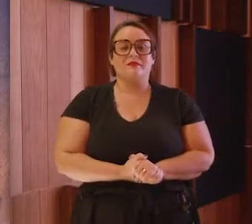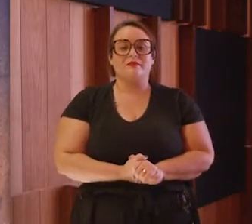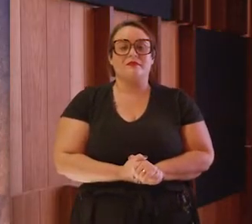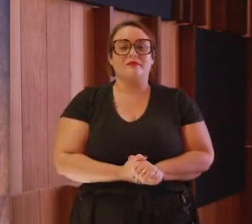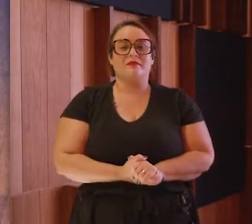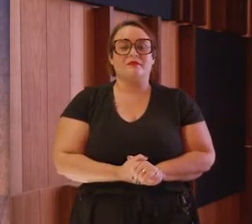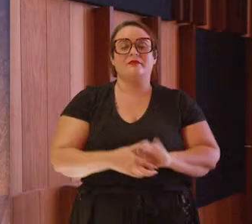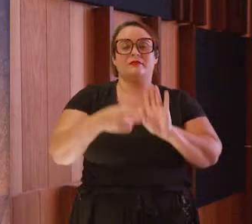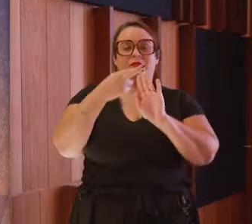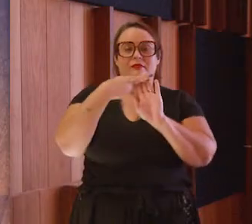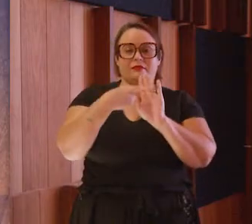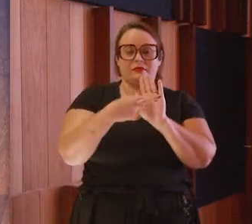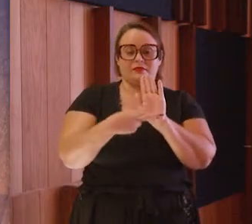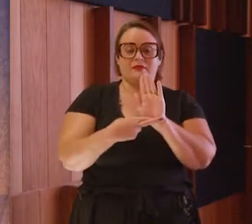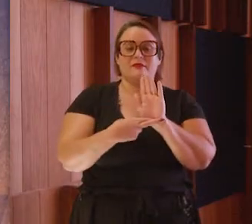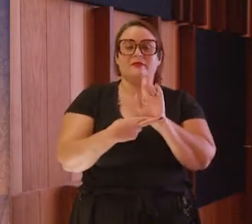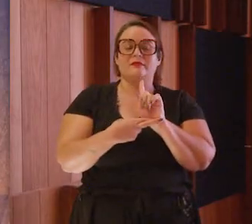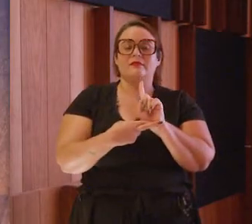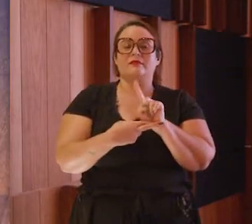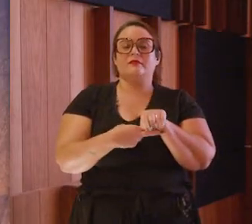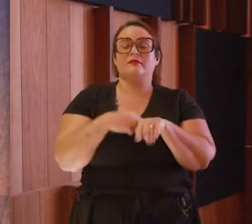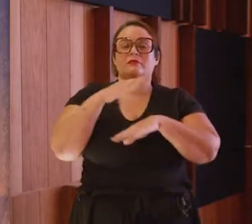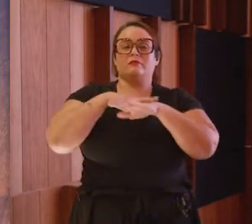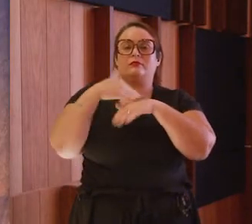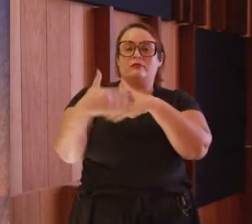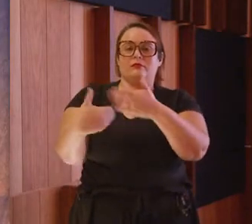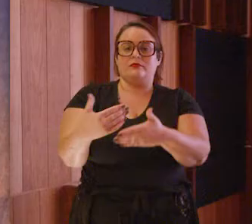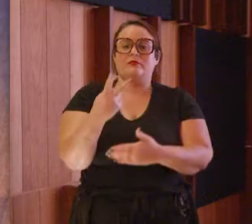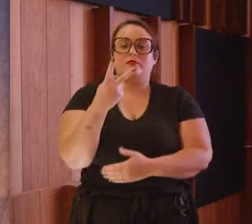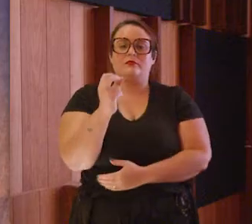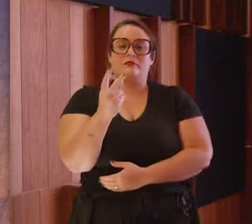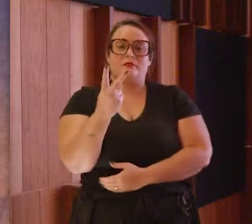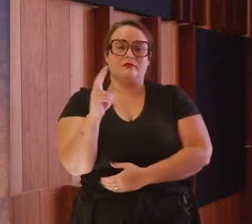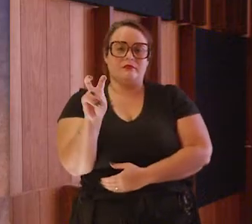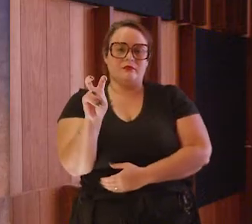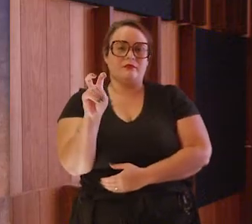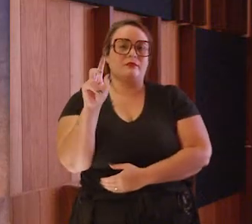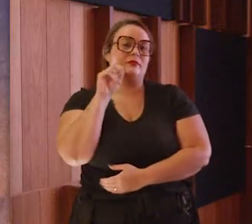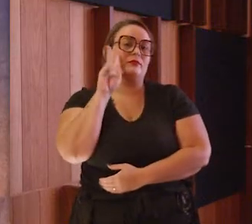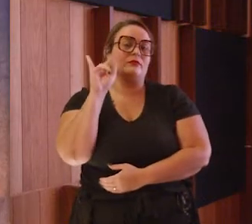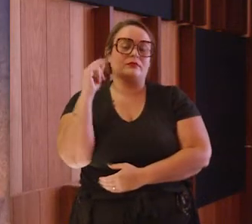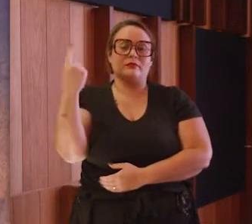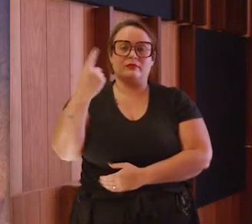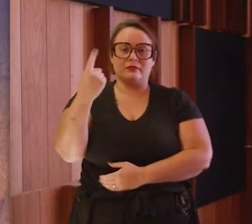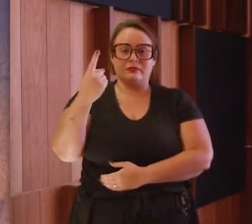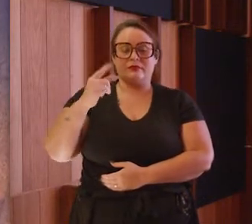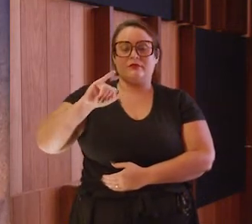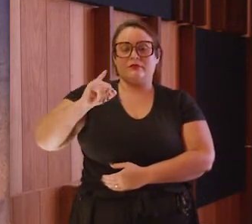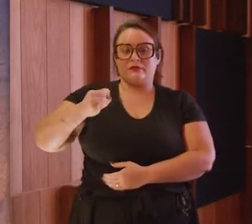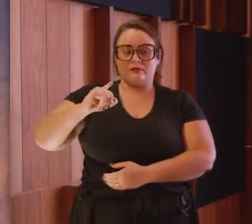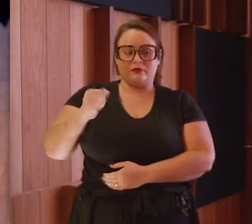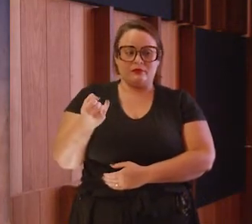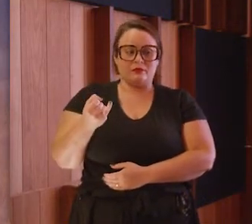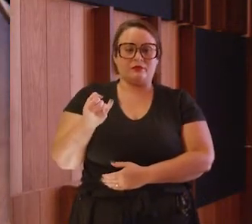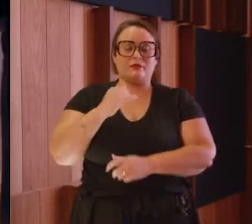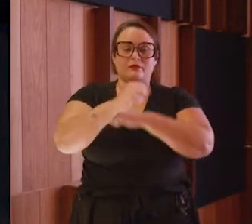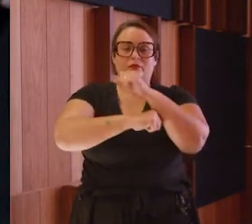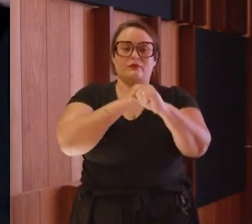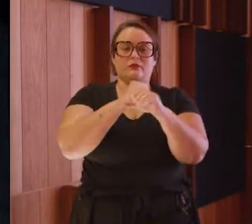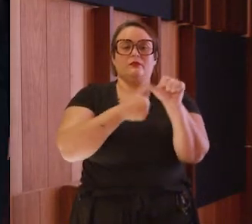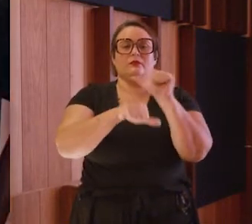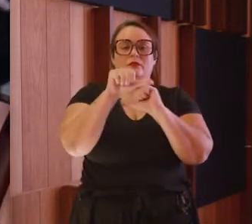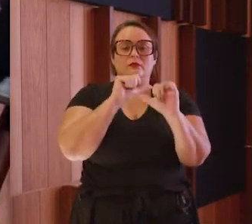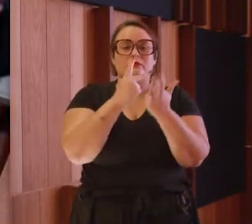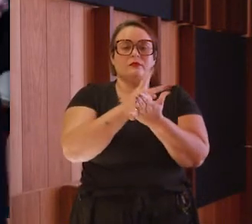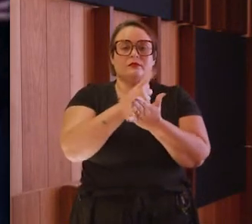January 1st. Generally speaking, the undertax profit rule for 2025 applies in 2025. So again, the message